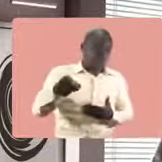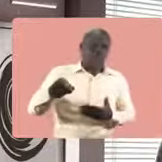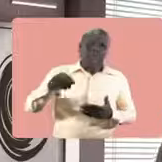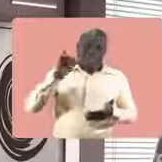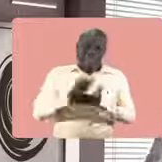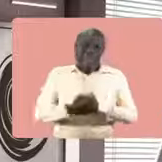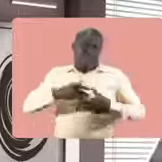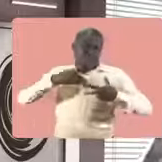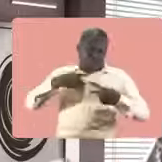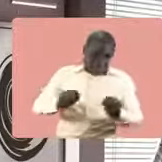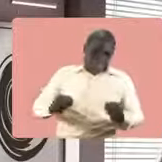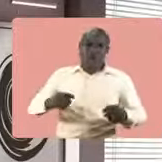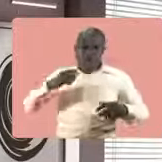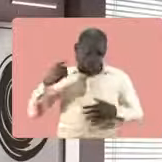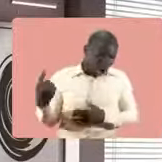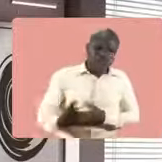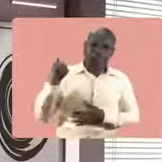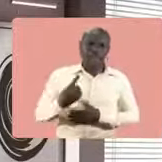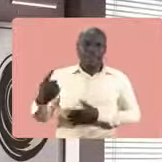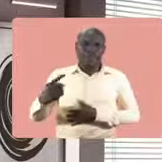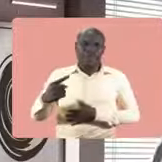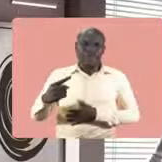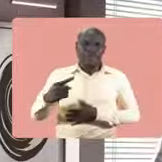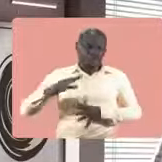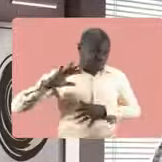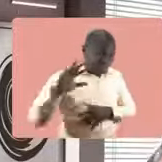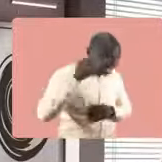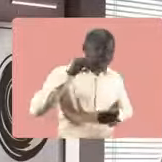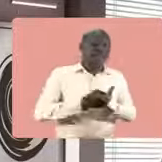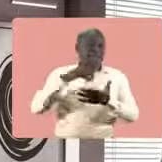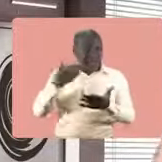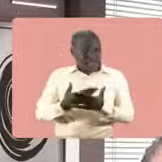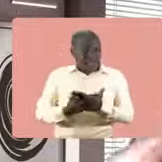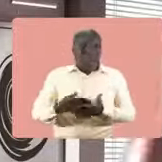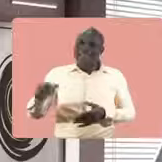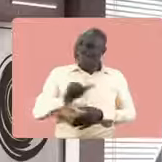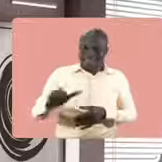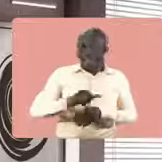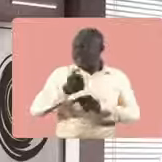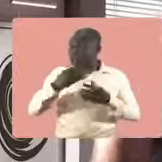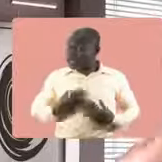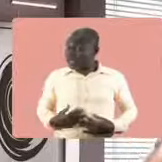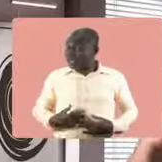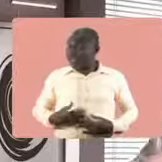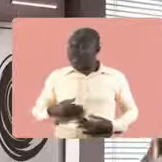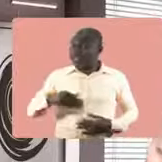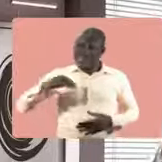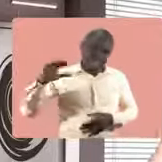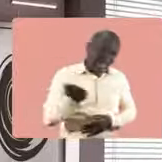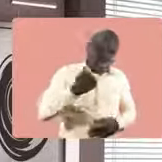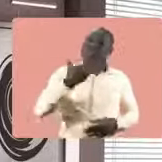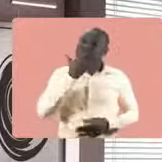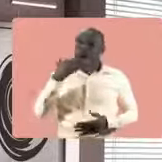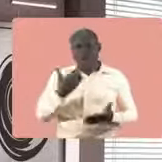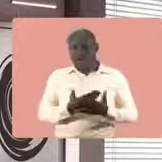sa enti no ontumi empire sa enkosua no sara ene onipa ofa kwan bone so ade nya no ho e wo wiase